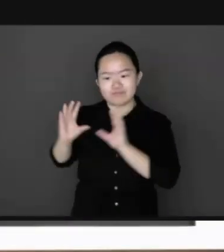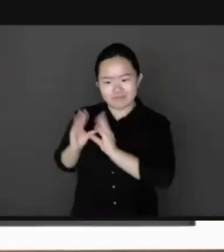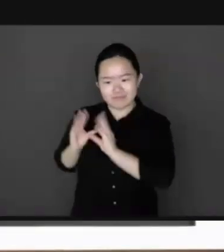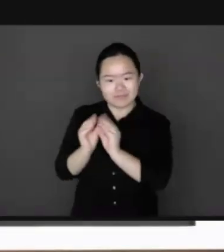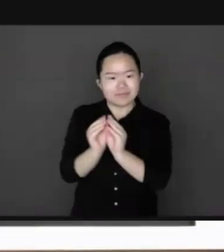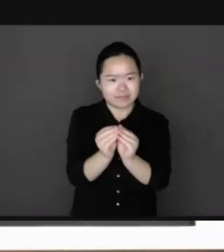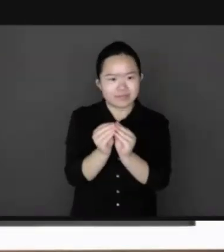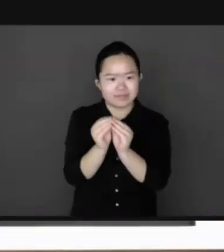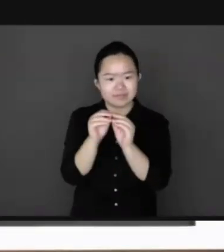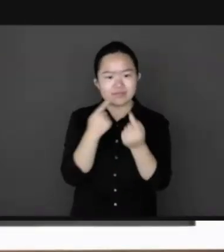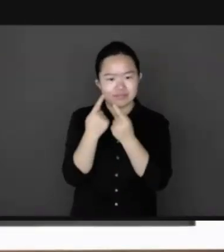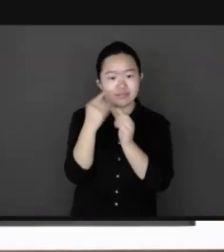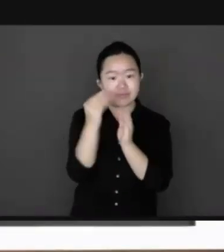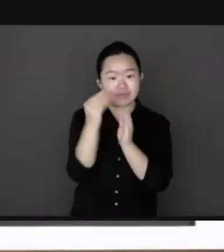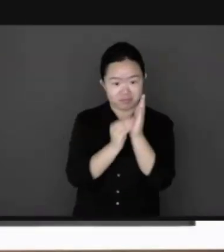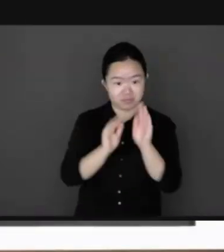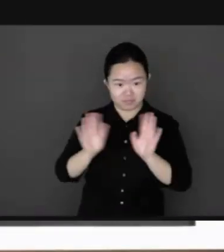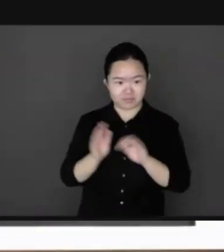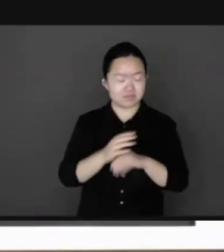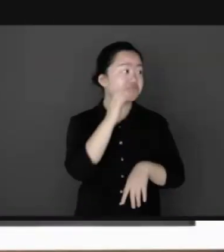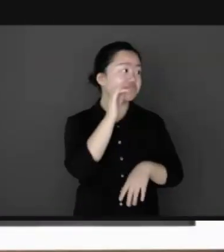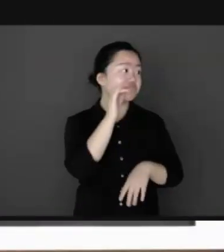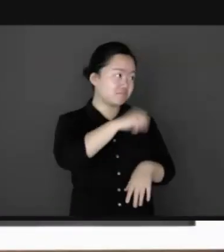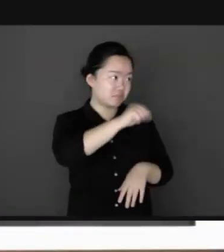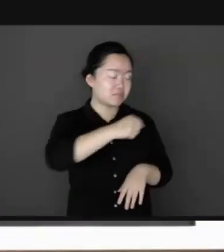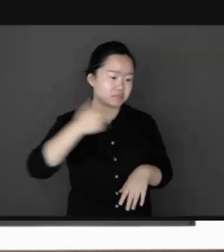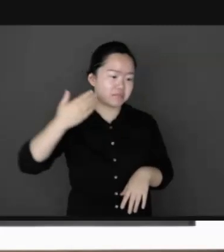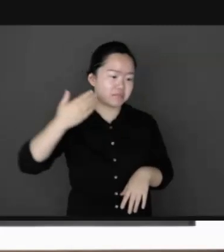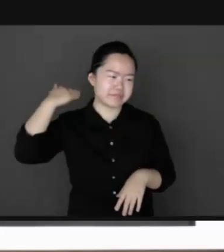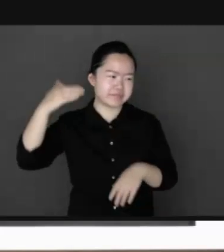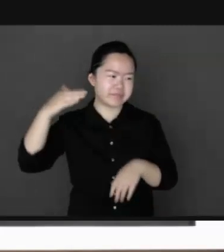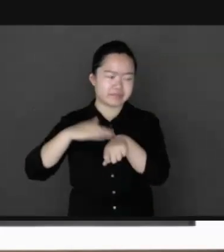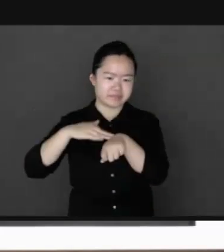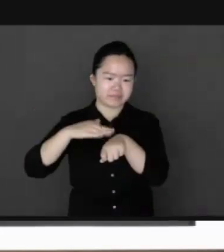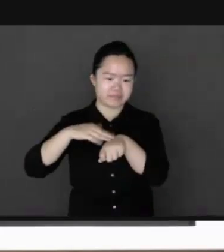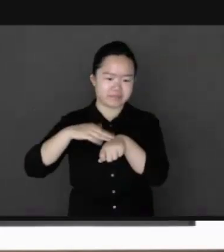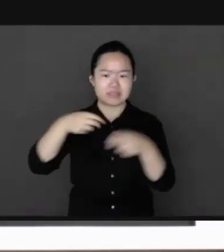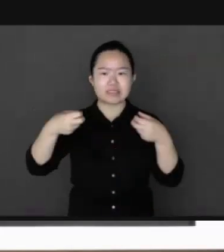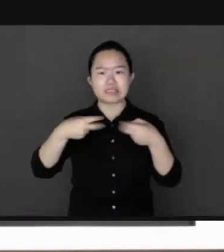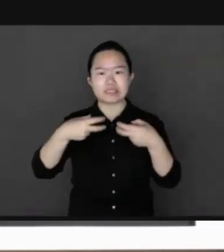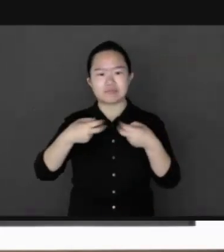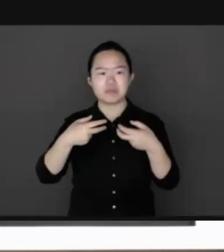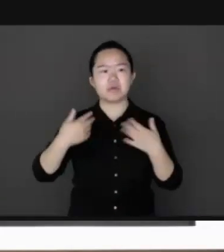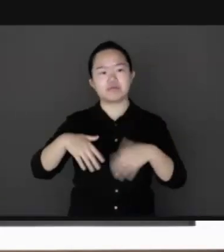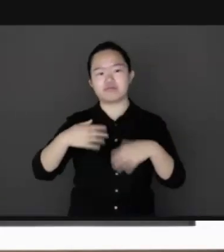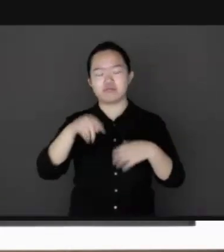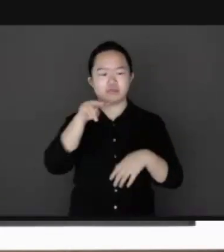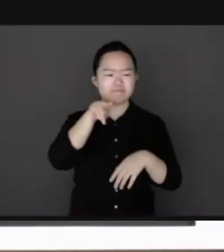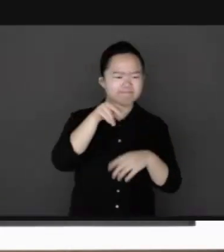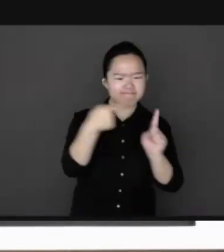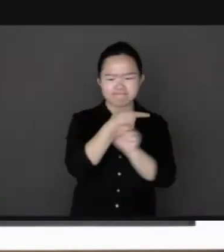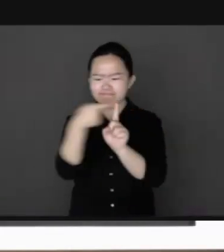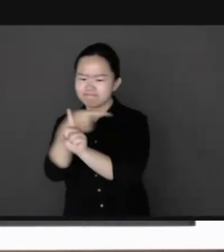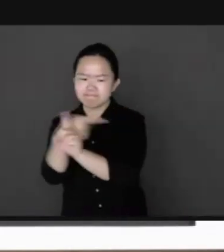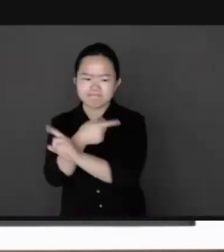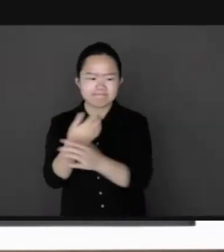workshop, the spoken subtitles, was something that caused a great deal of misunderstanding. And to be frank, as I say, those of